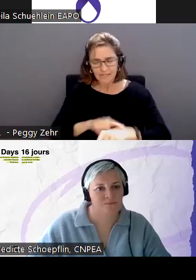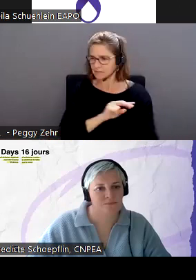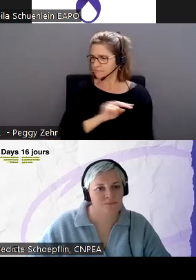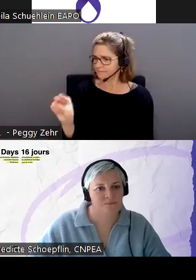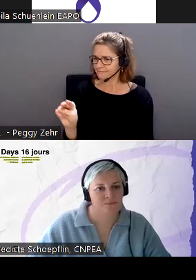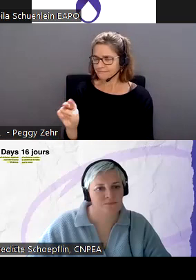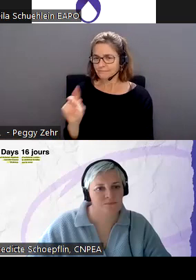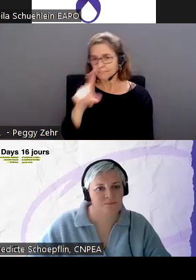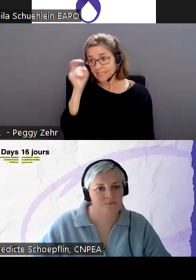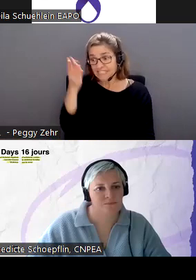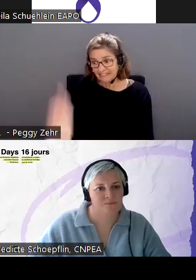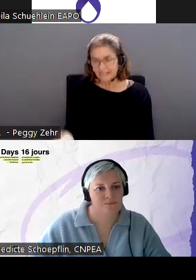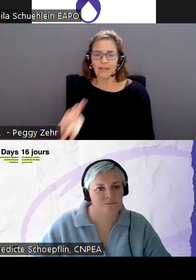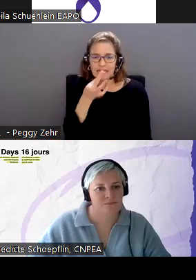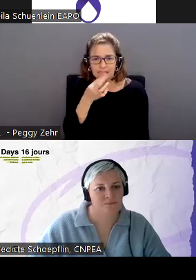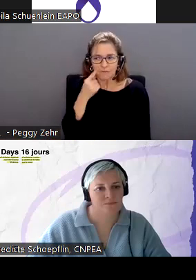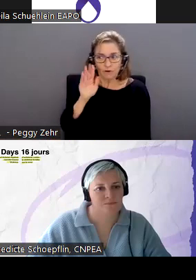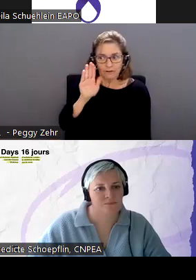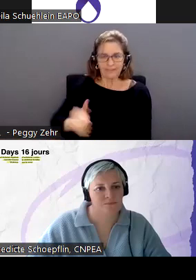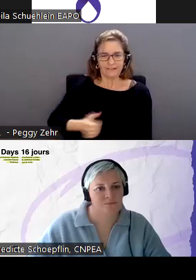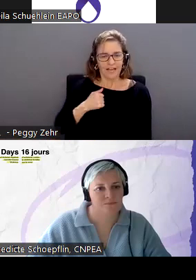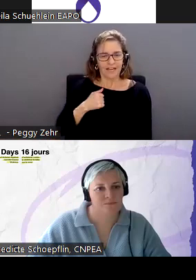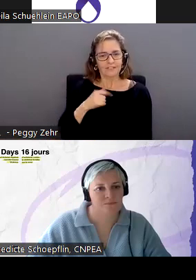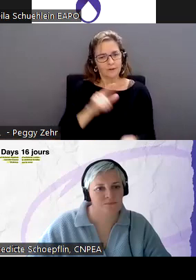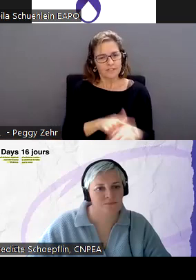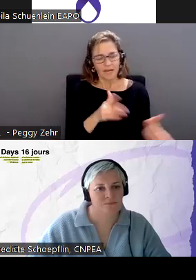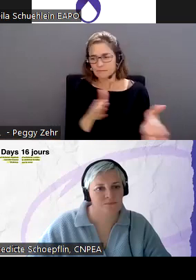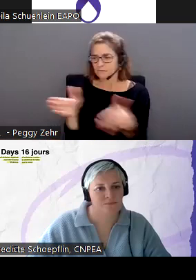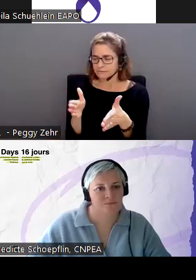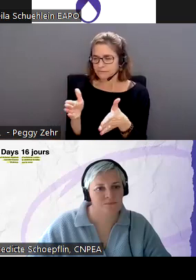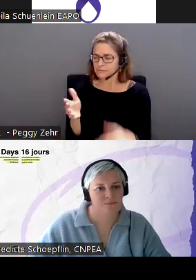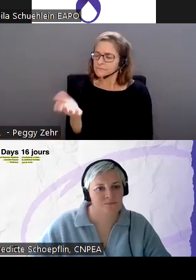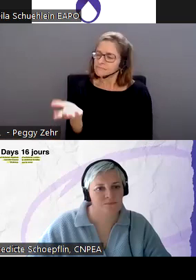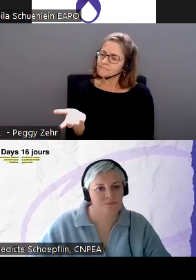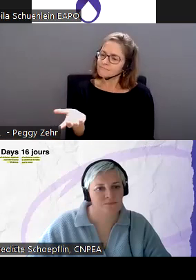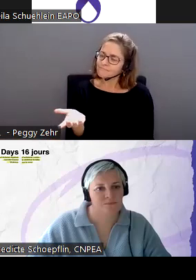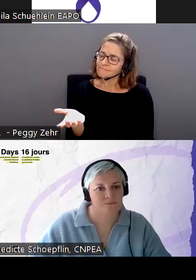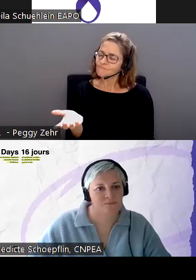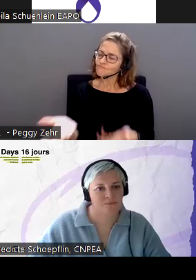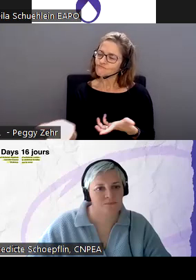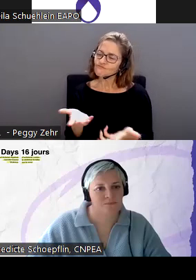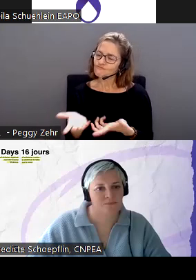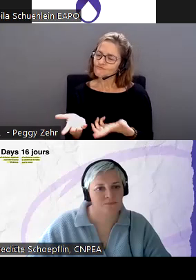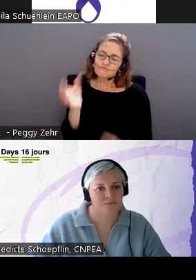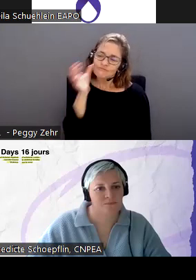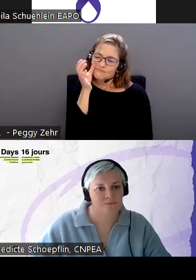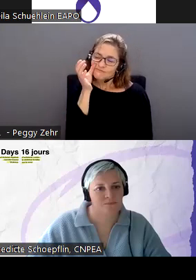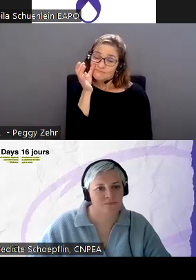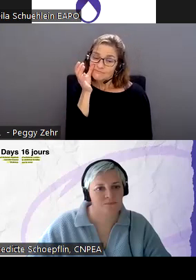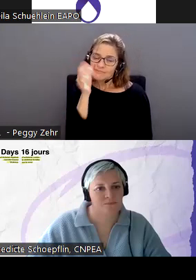the fourth principle, is about cultural humility, is how I think about this. We have to, it's a process